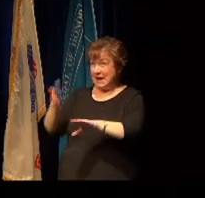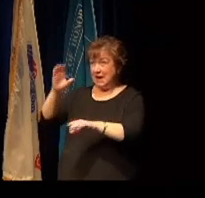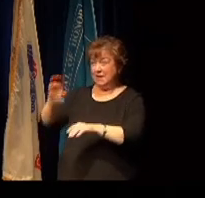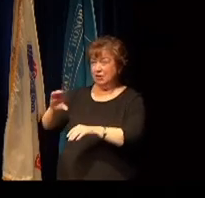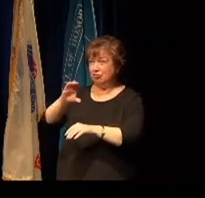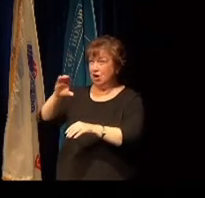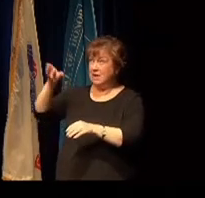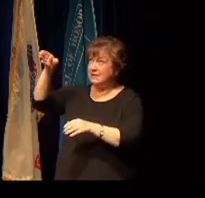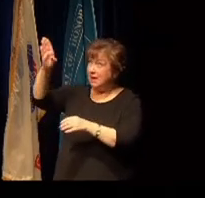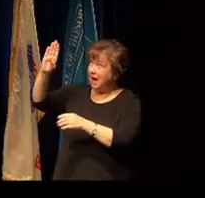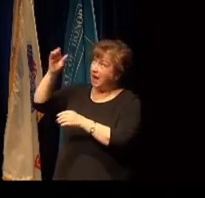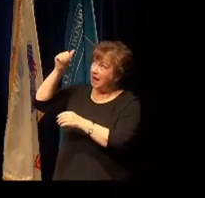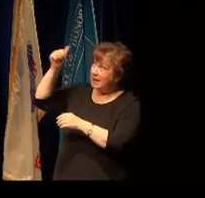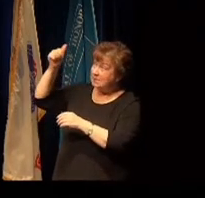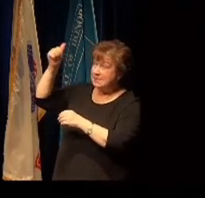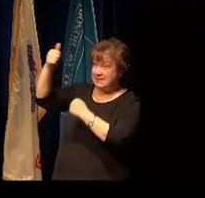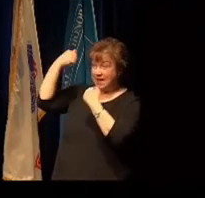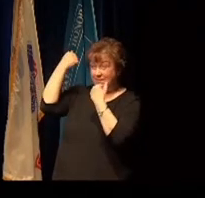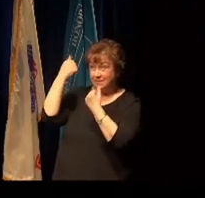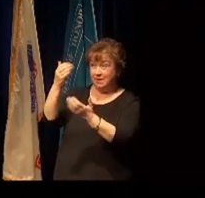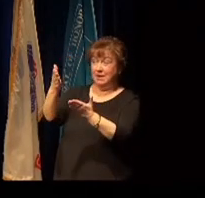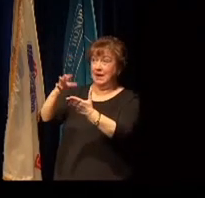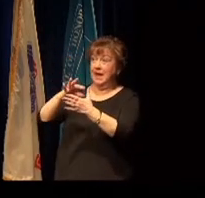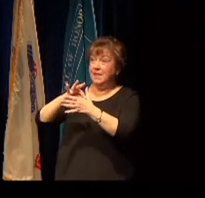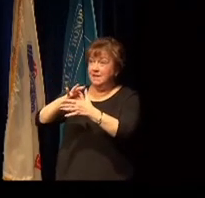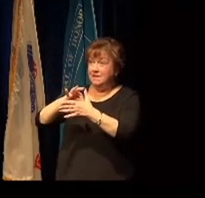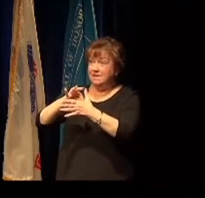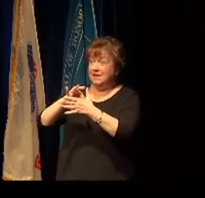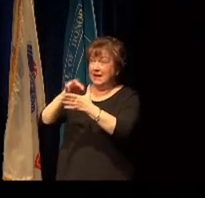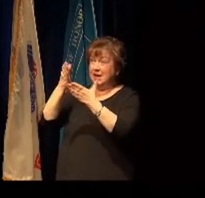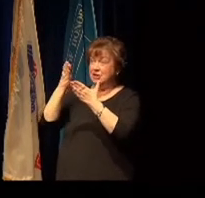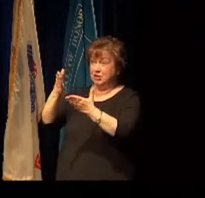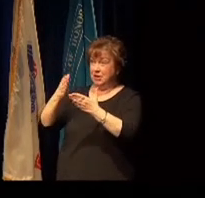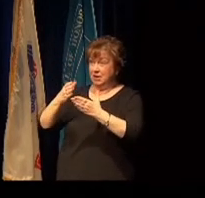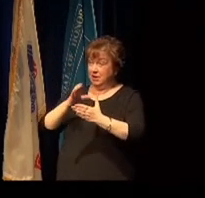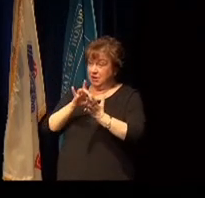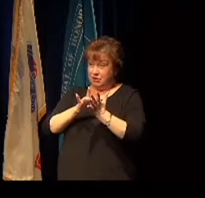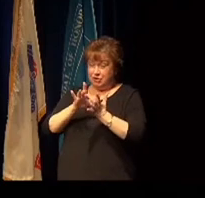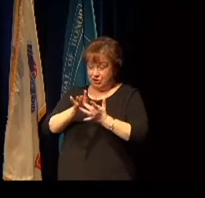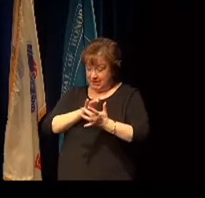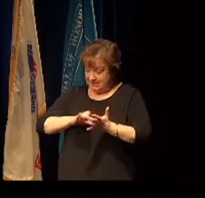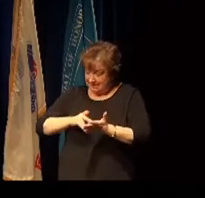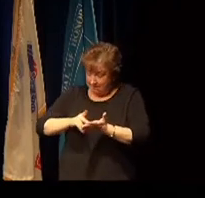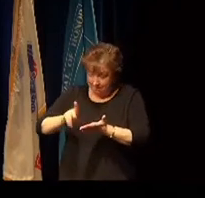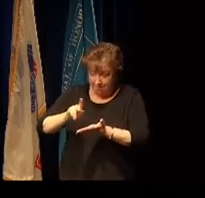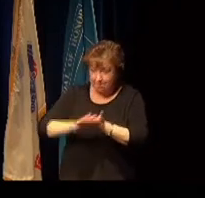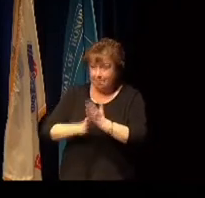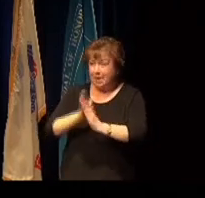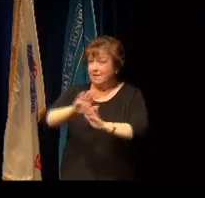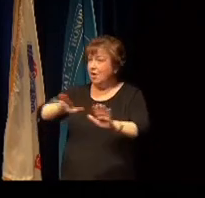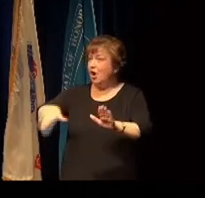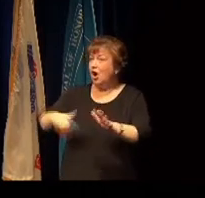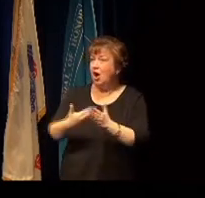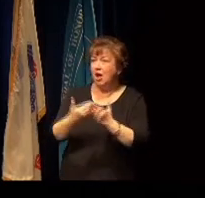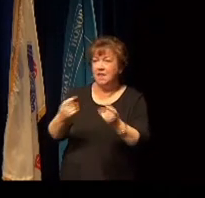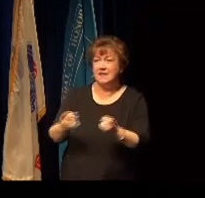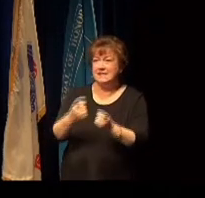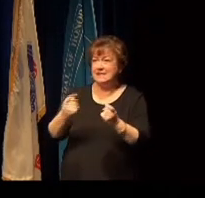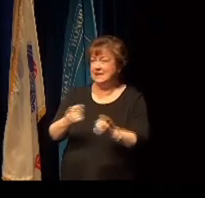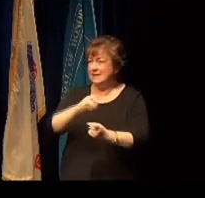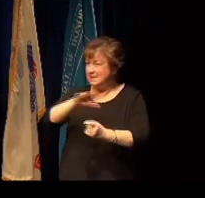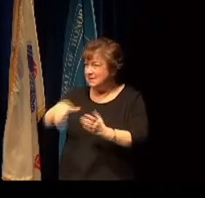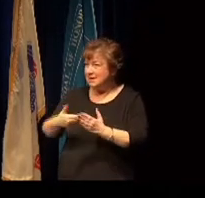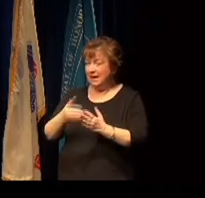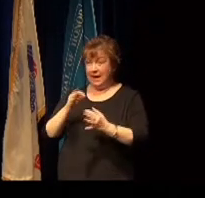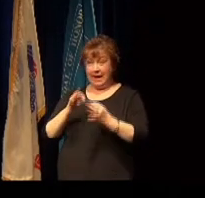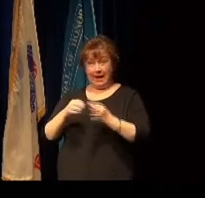God came to die on that cross to pay for my sins, and he paid for all of them. And if I repent of my sin